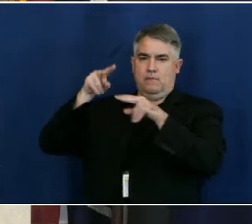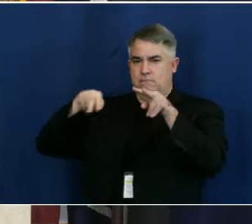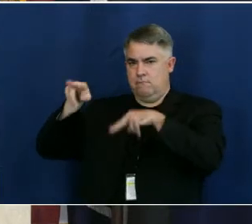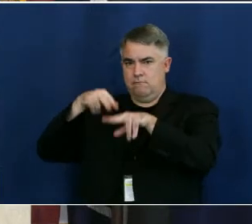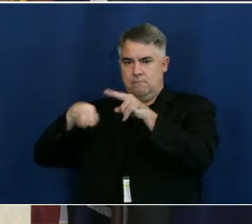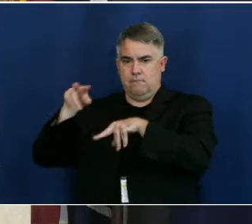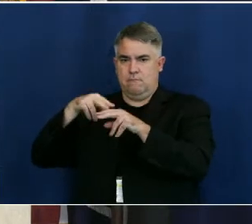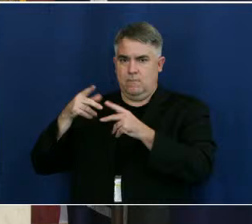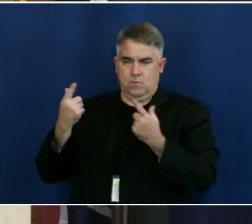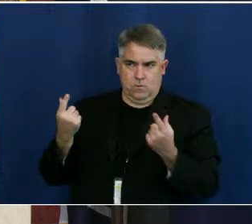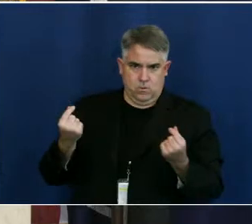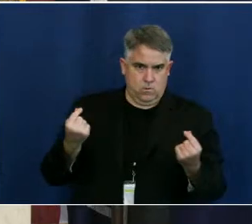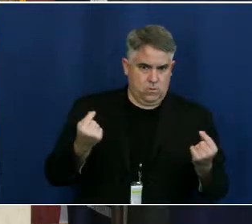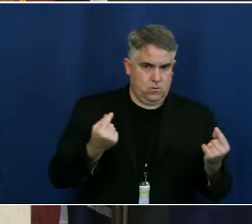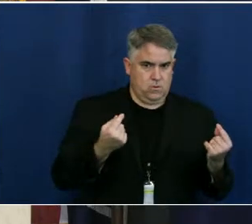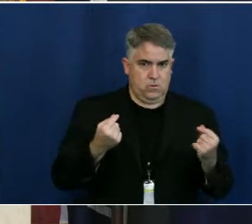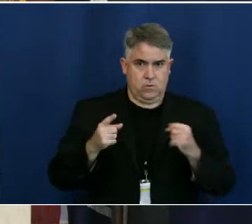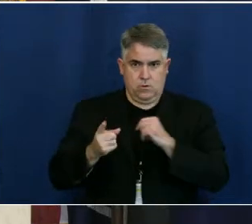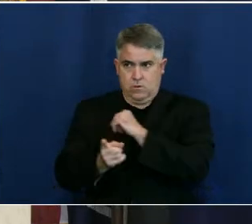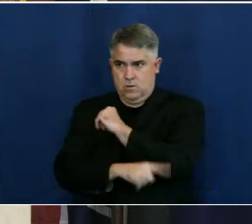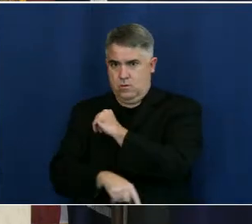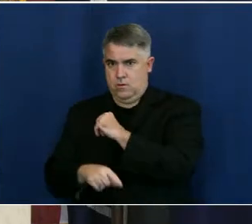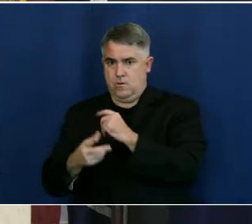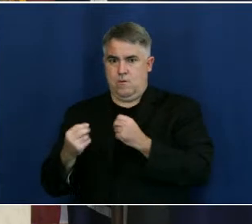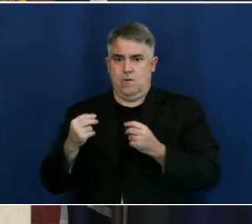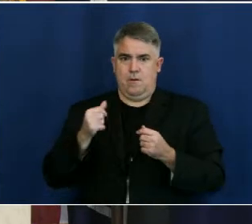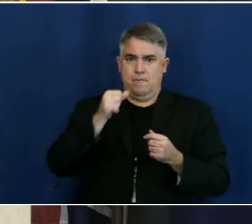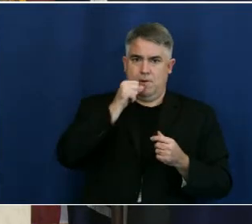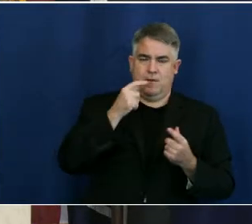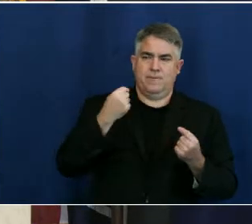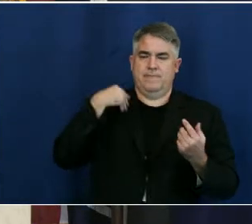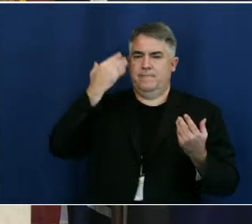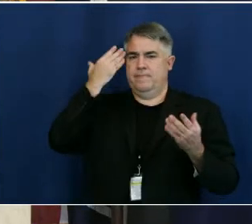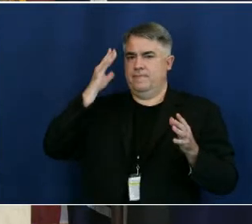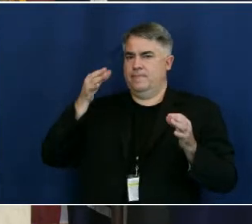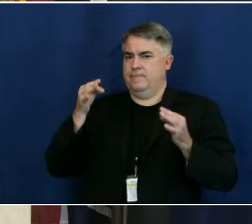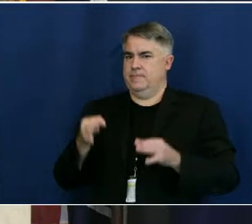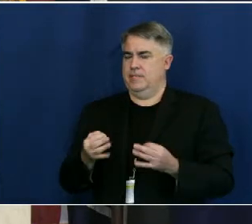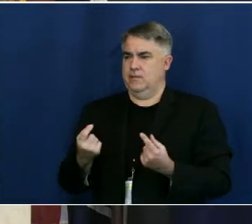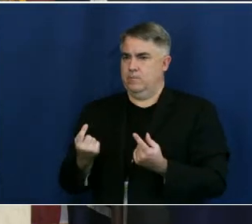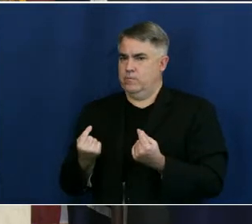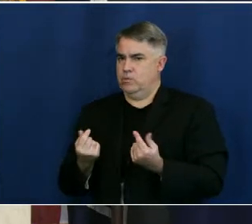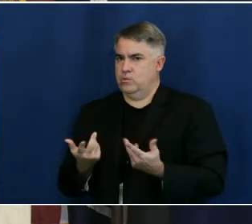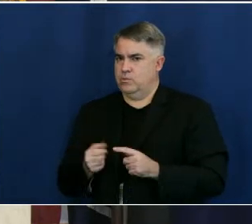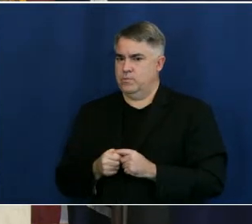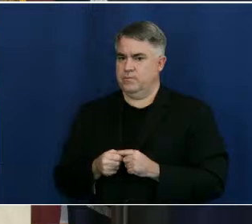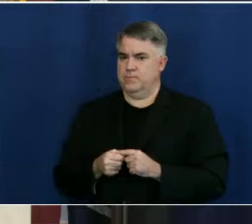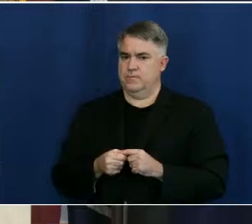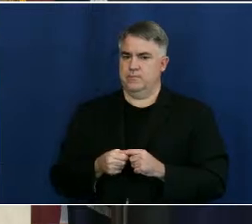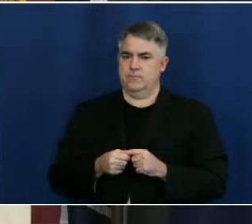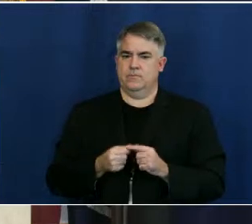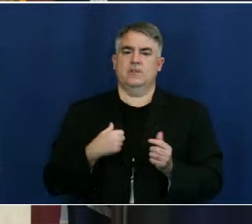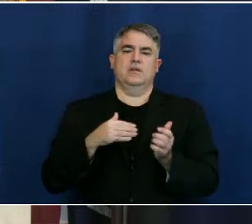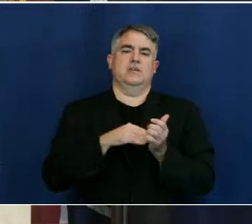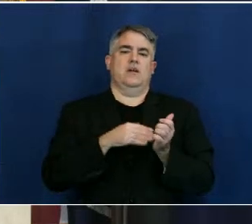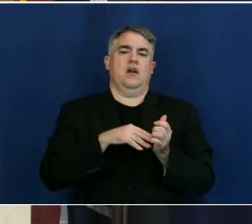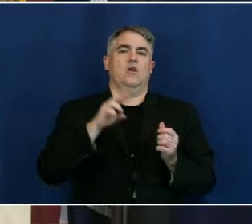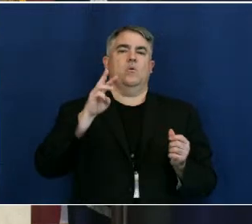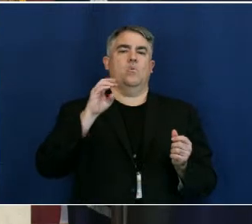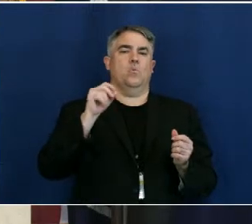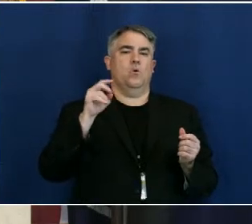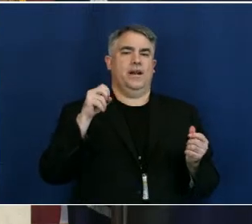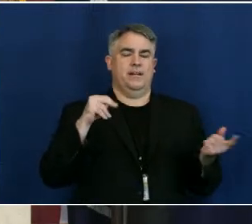have taken that step. I don't believe as a county we are planning to do that. But I will let Dr. Wooten address that issue